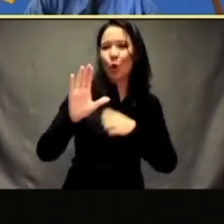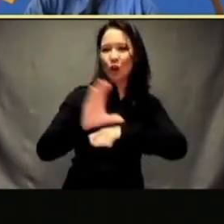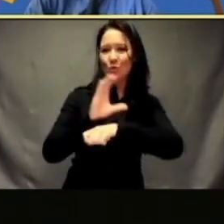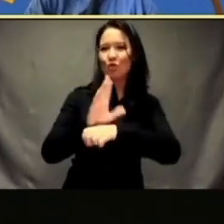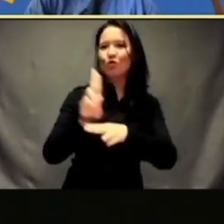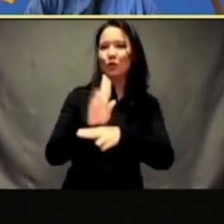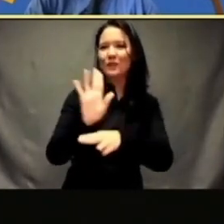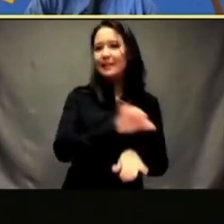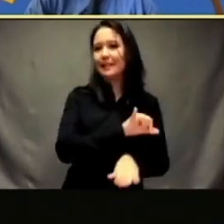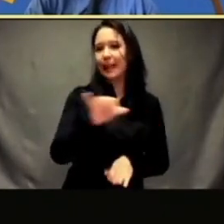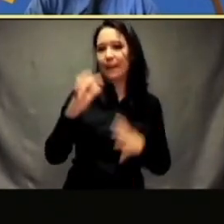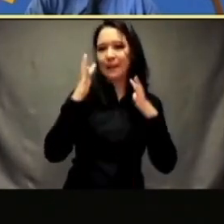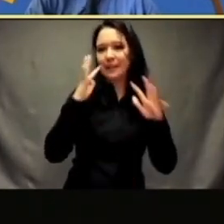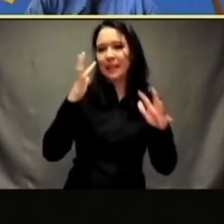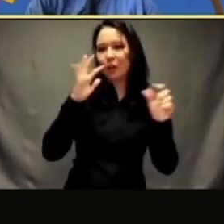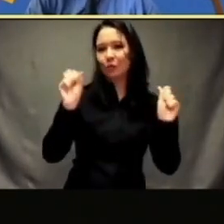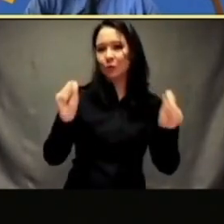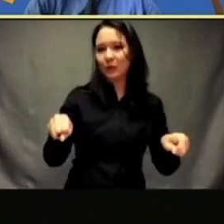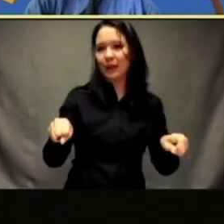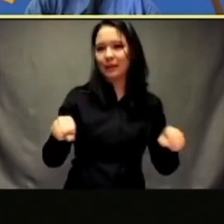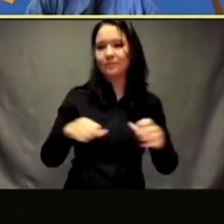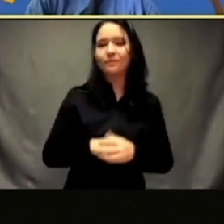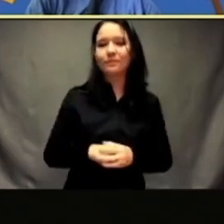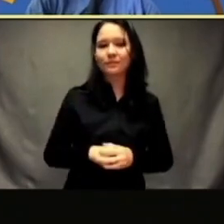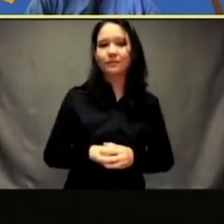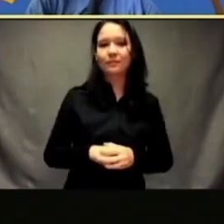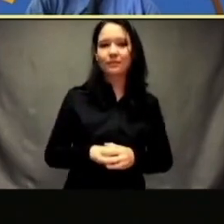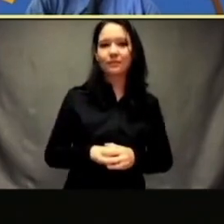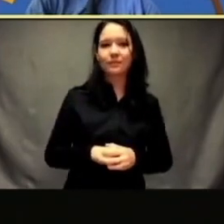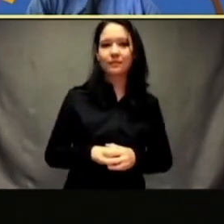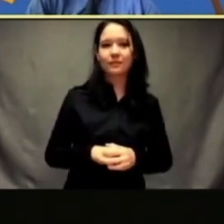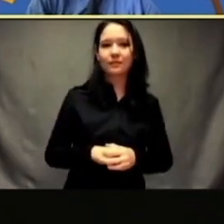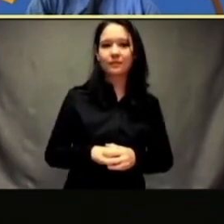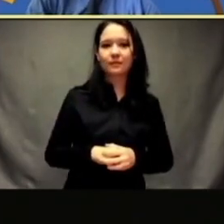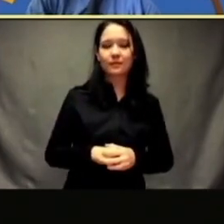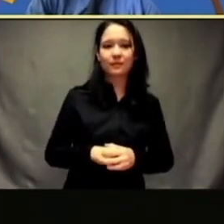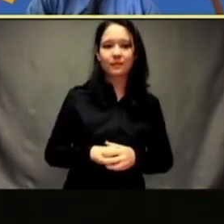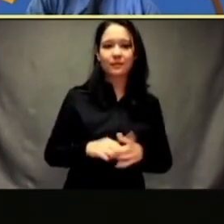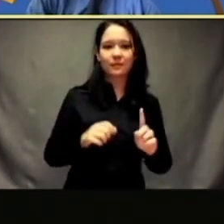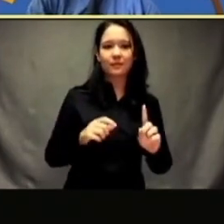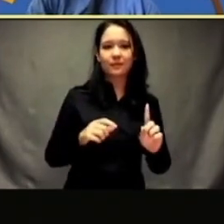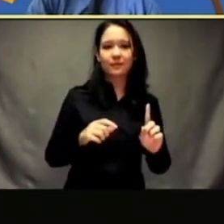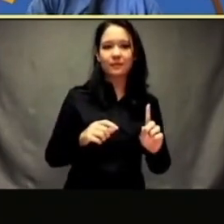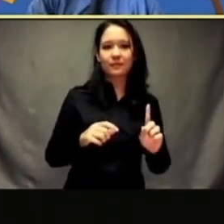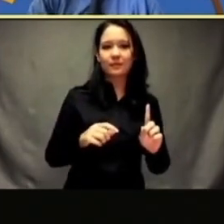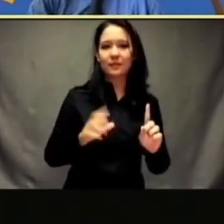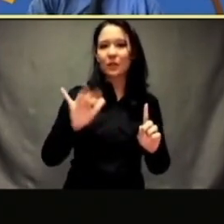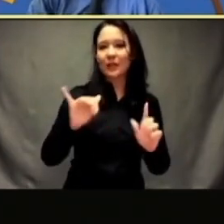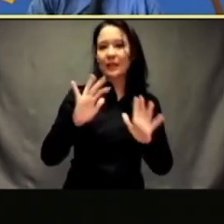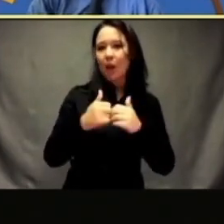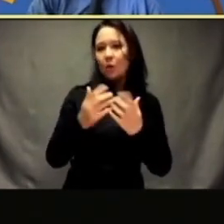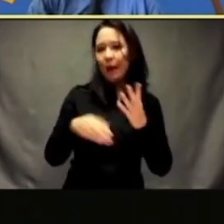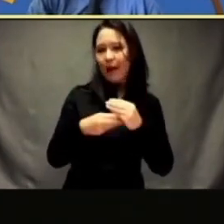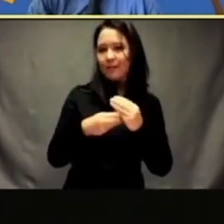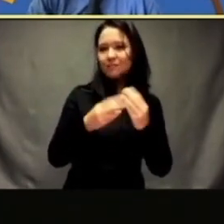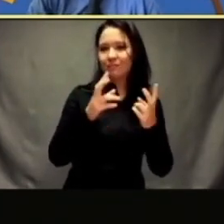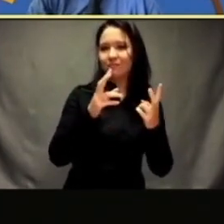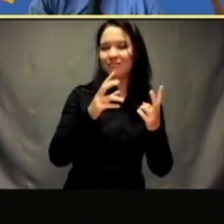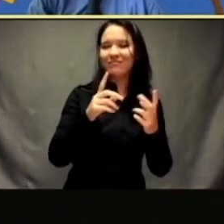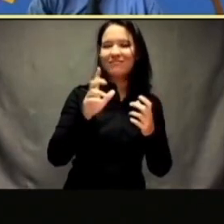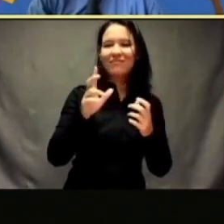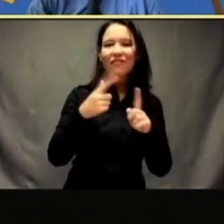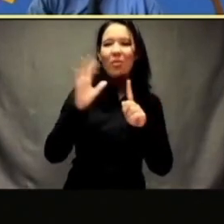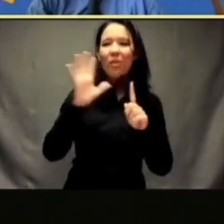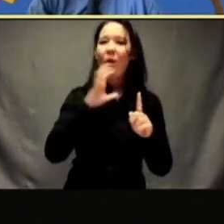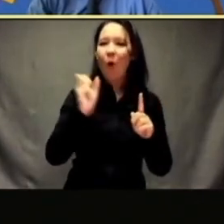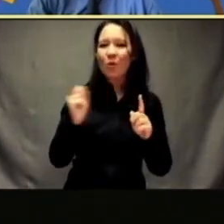same sounds. And so those are all the Atari games that you heard, Nintendo games that you heard. Okay, and